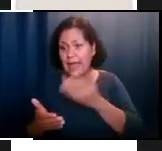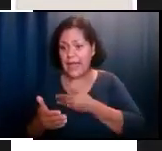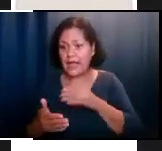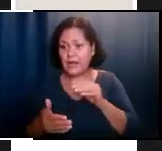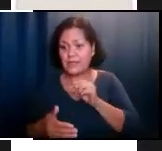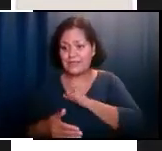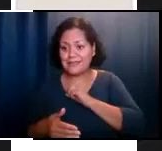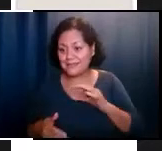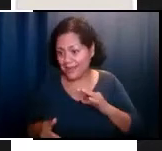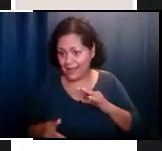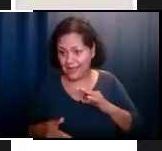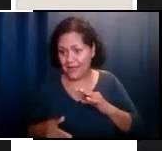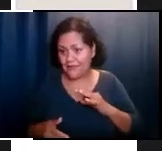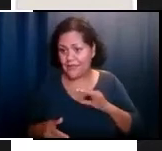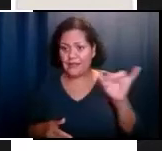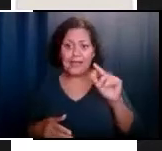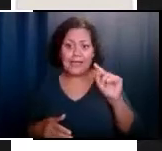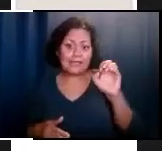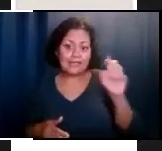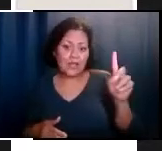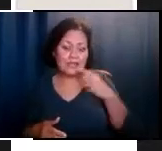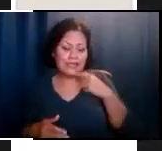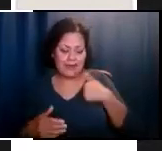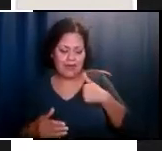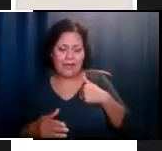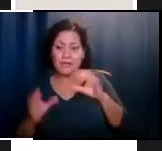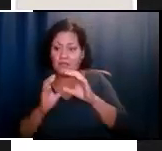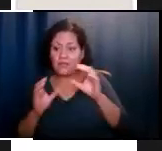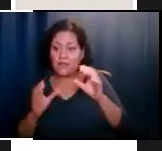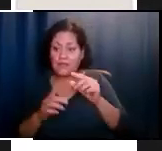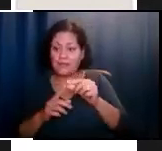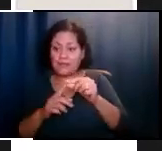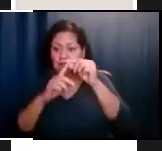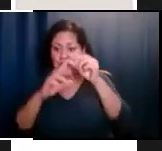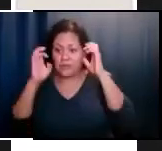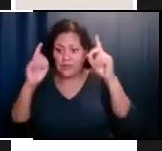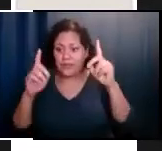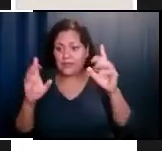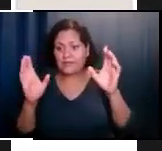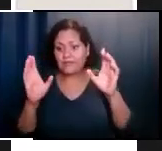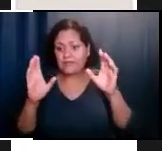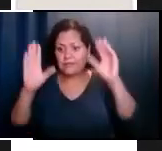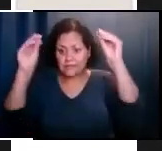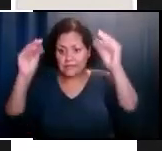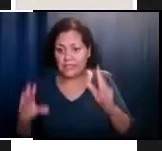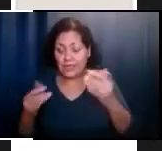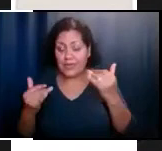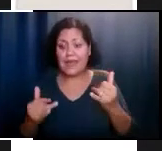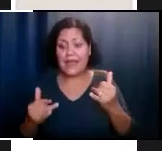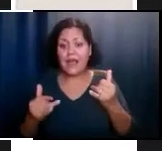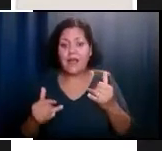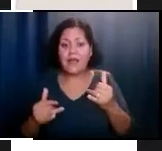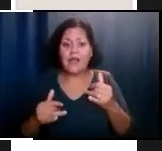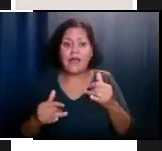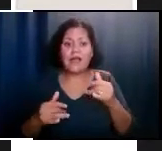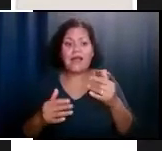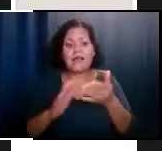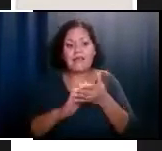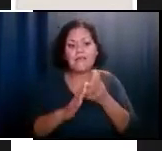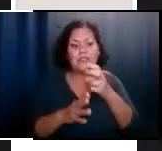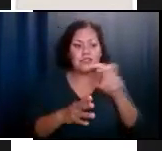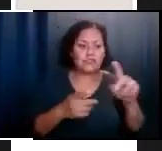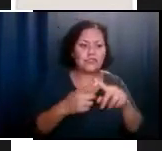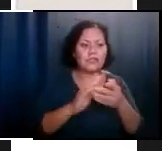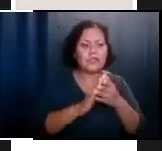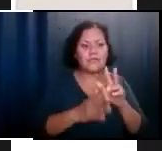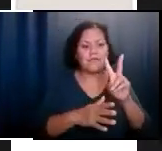like Todd said, I'm a certified special education teacher who is now a vocational employment specialist. One